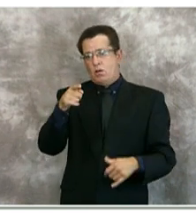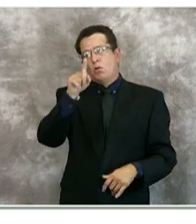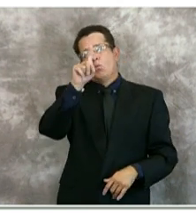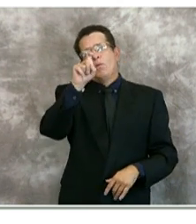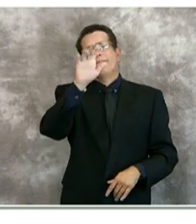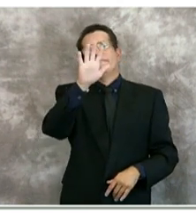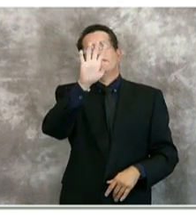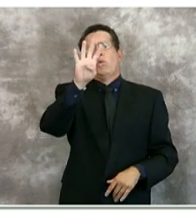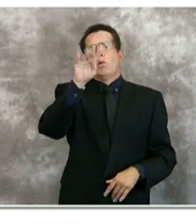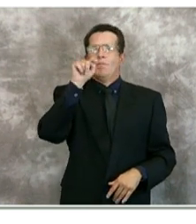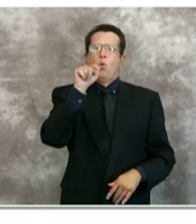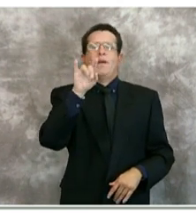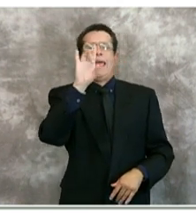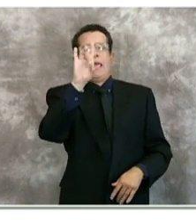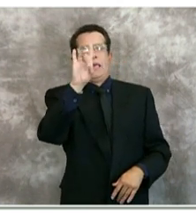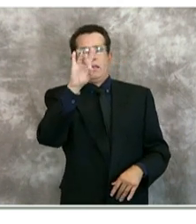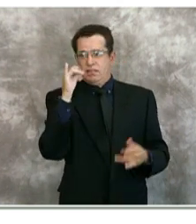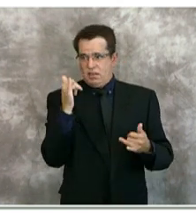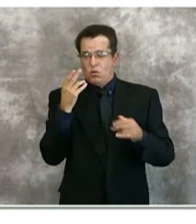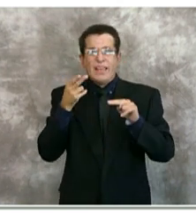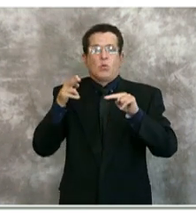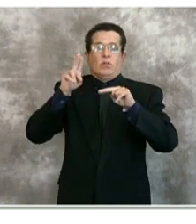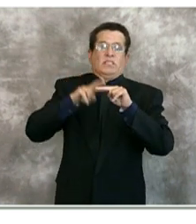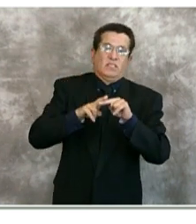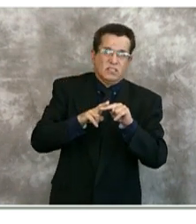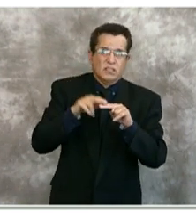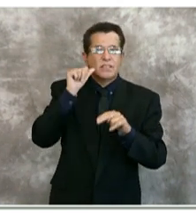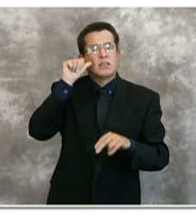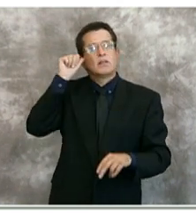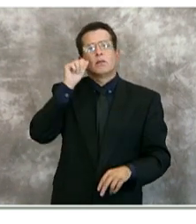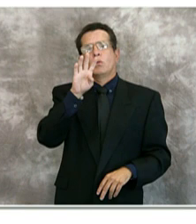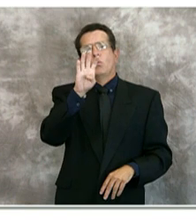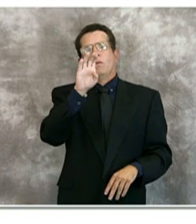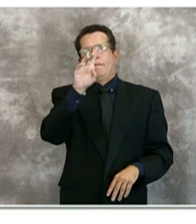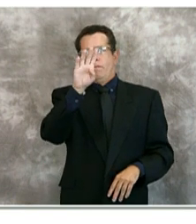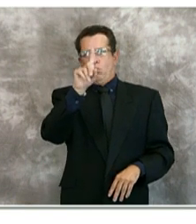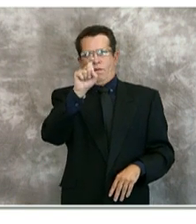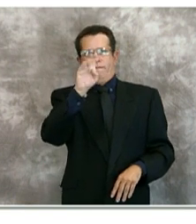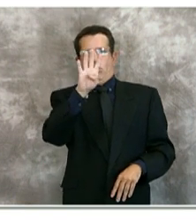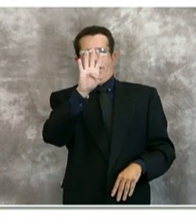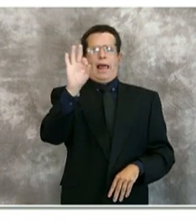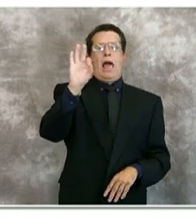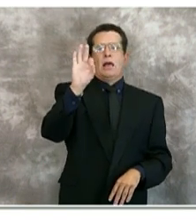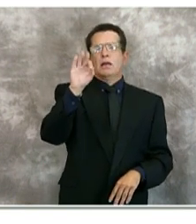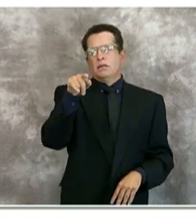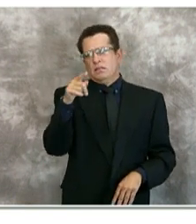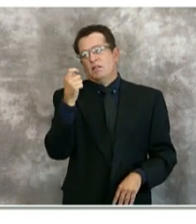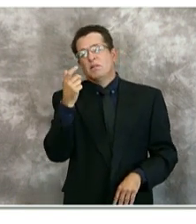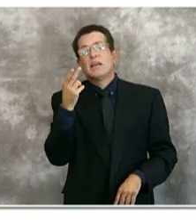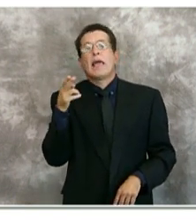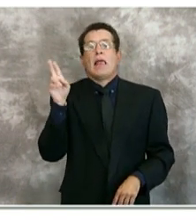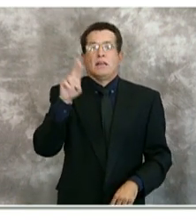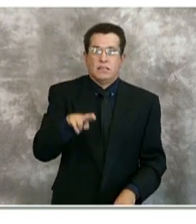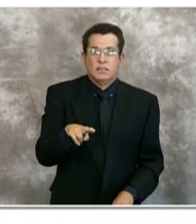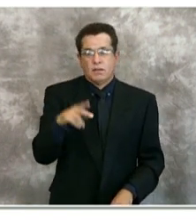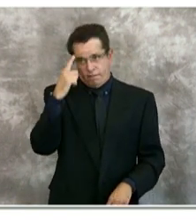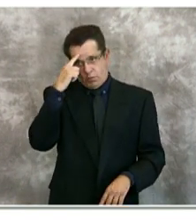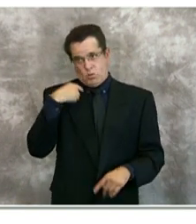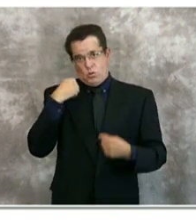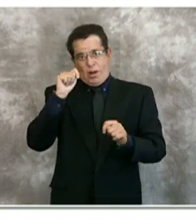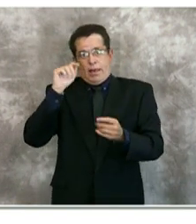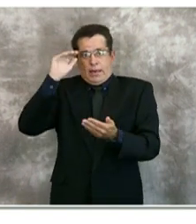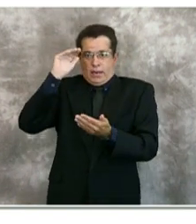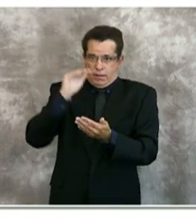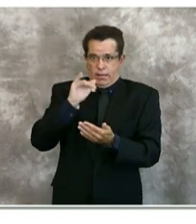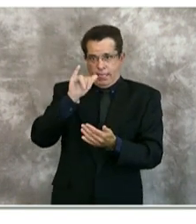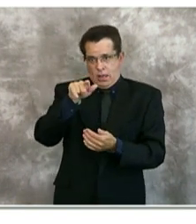154.8, which is increased since yesterday's rate of 149. In order for this metric to return to normal,